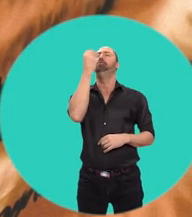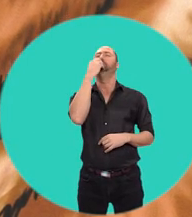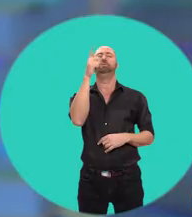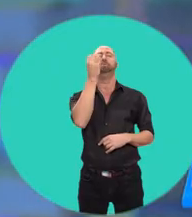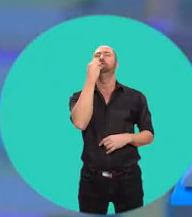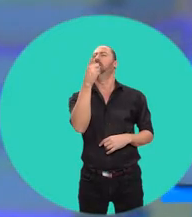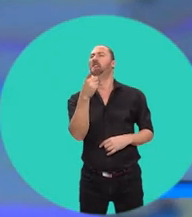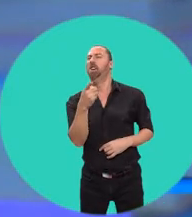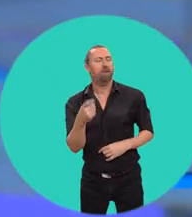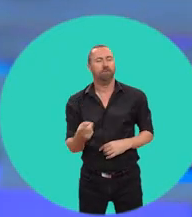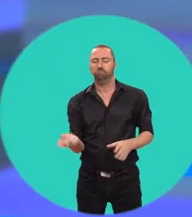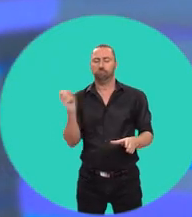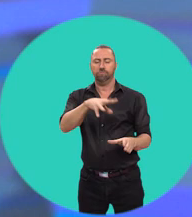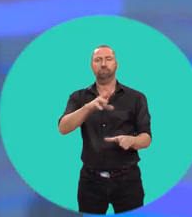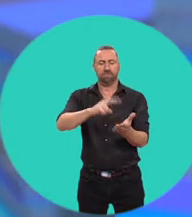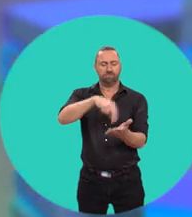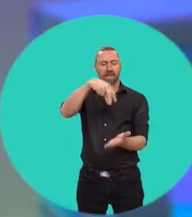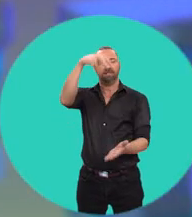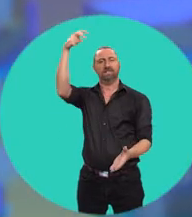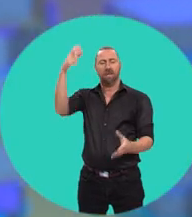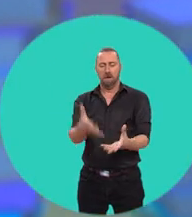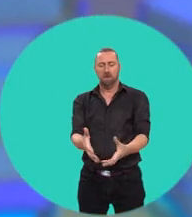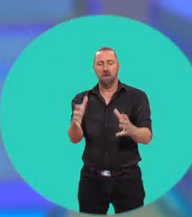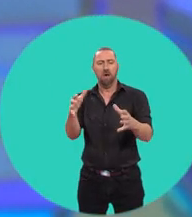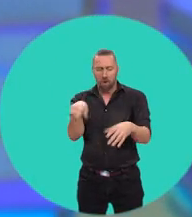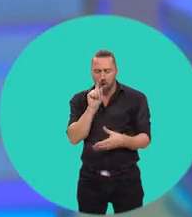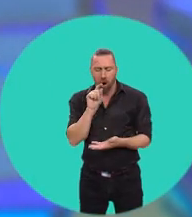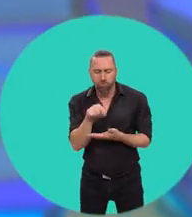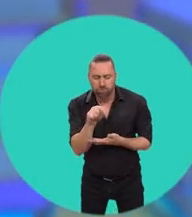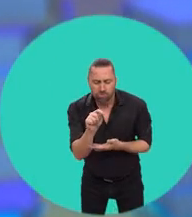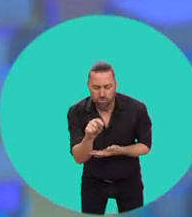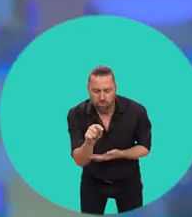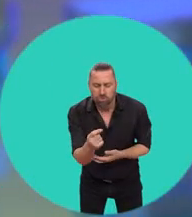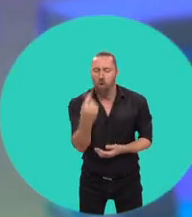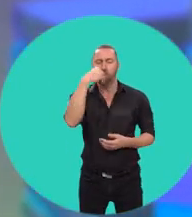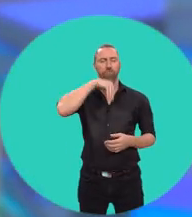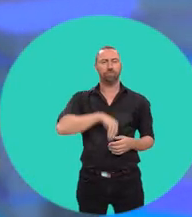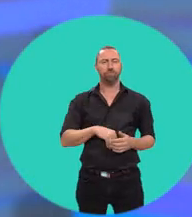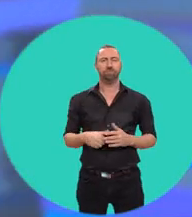bowl and has self-serve instead. It's a bit cheeky, isn't it?